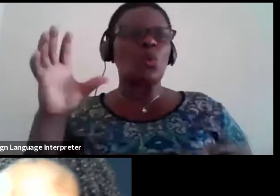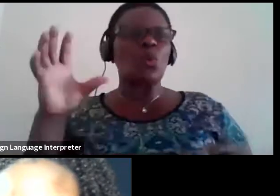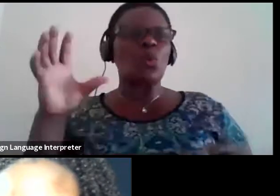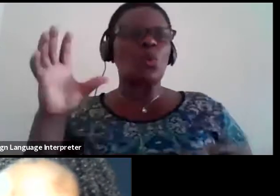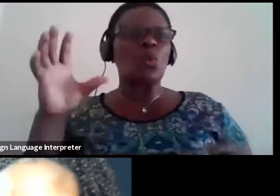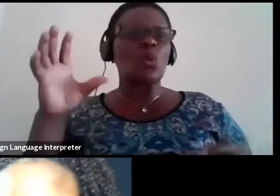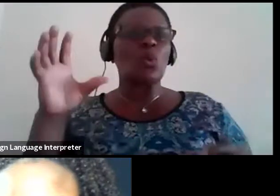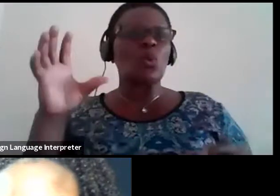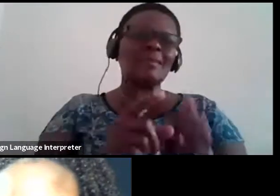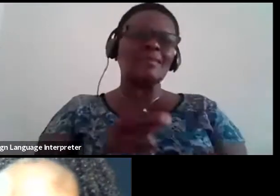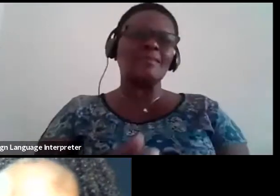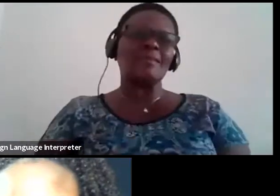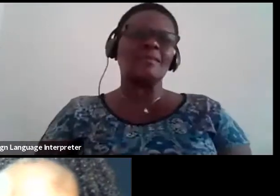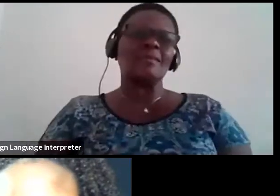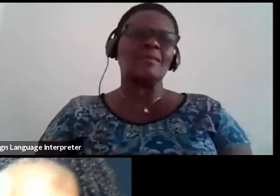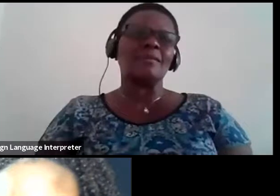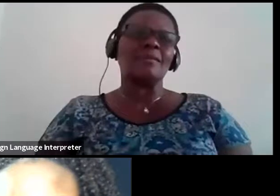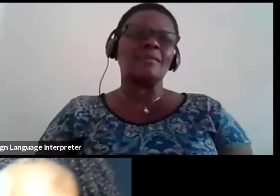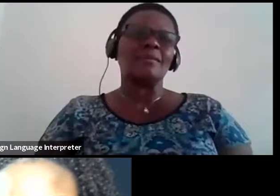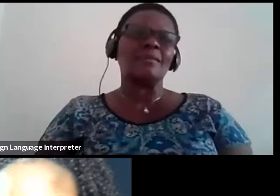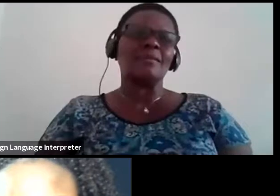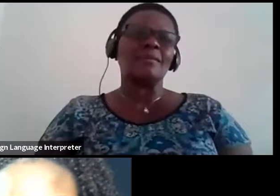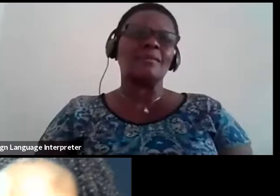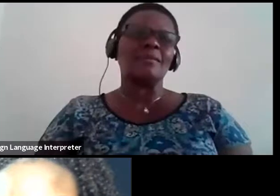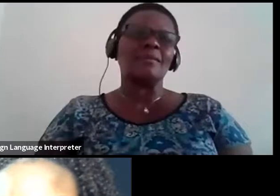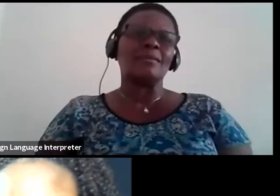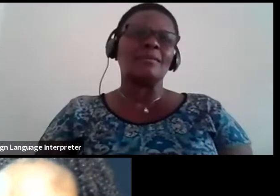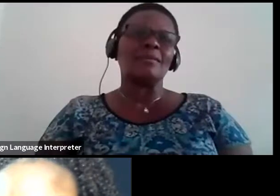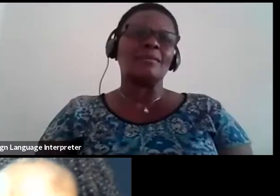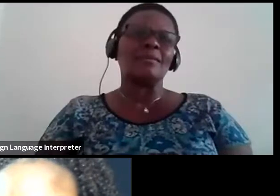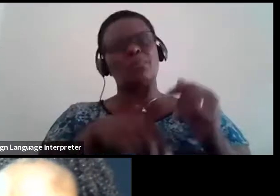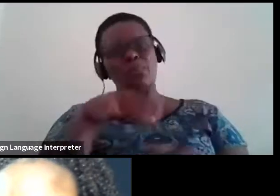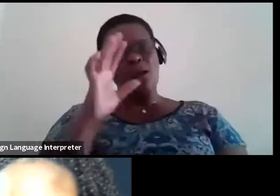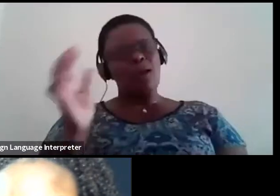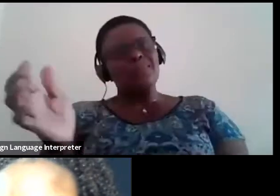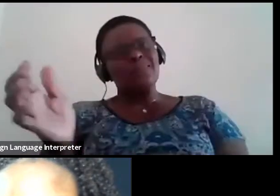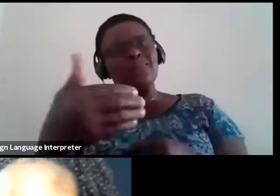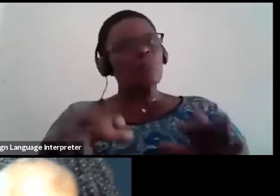digital security more accessible to everyone?